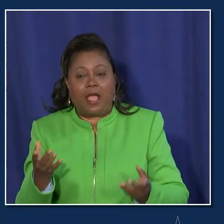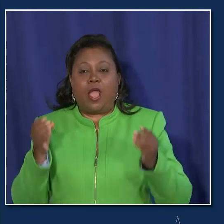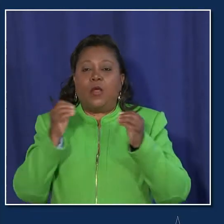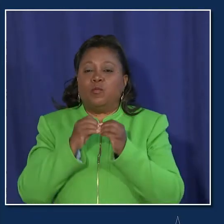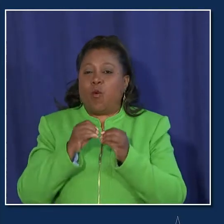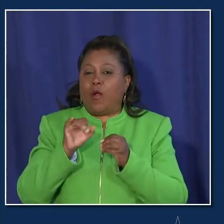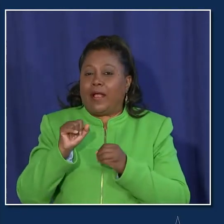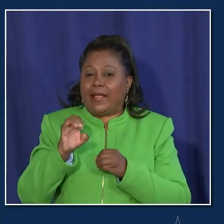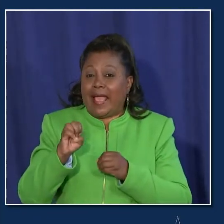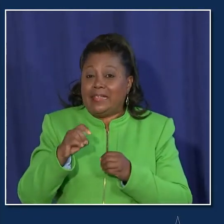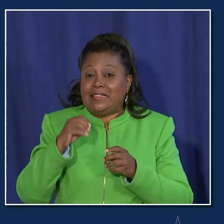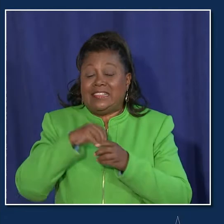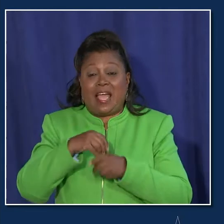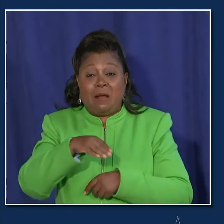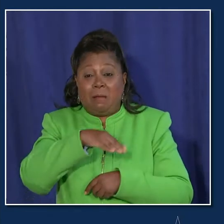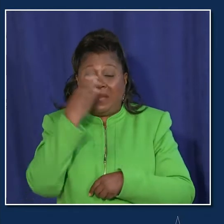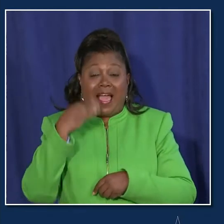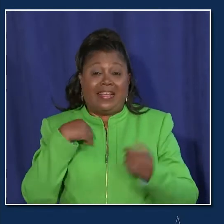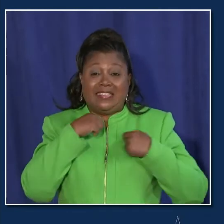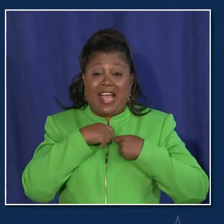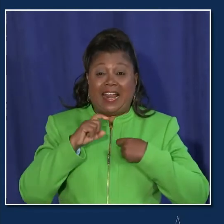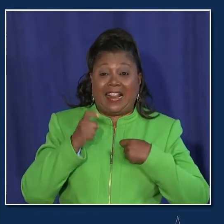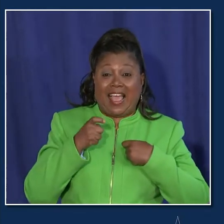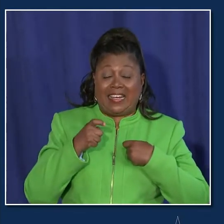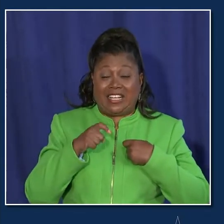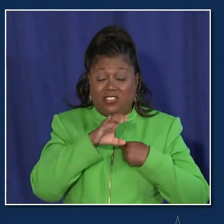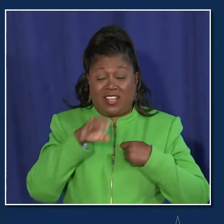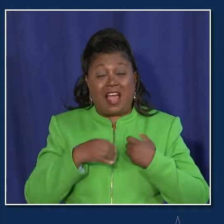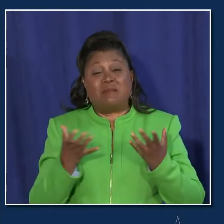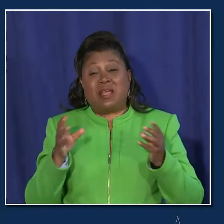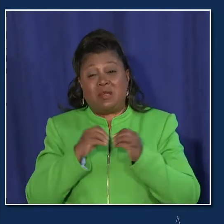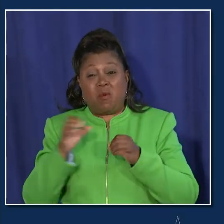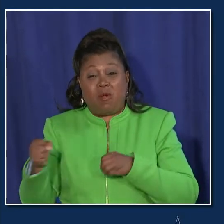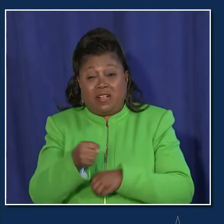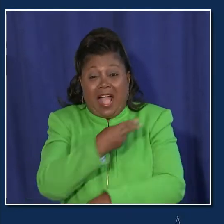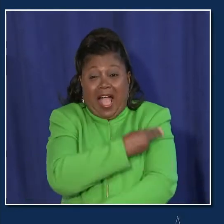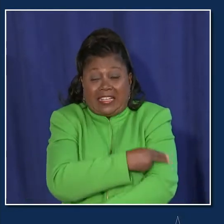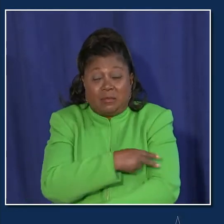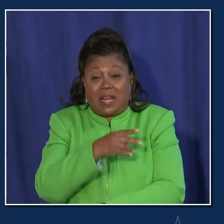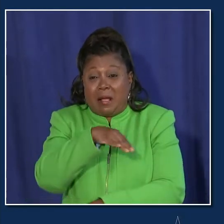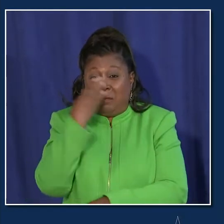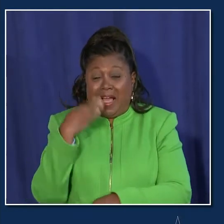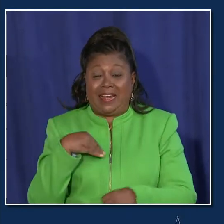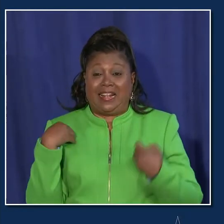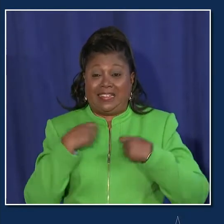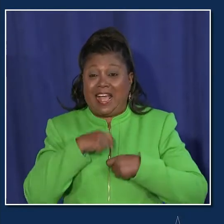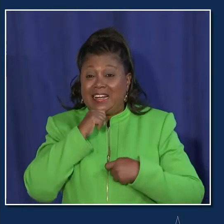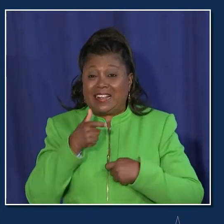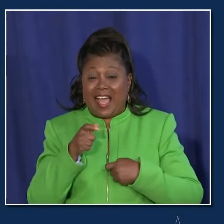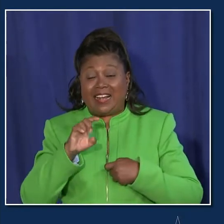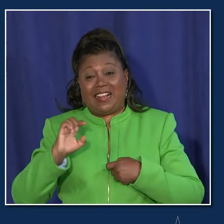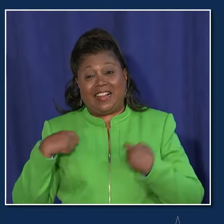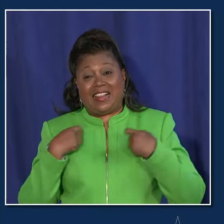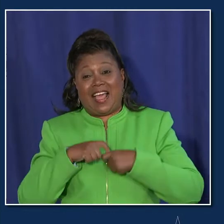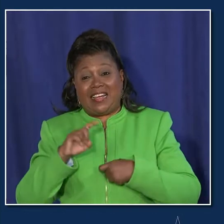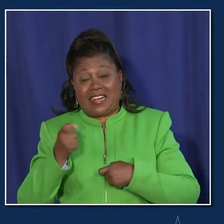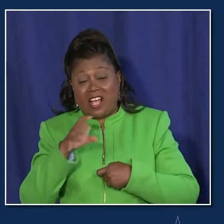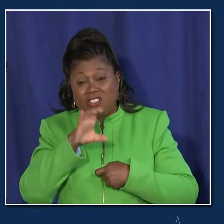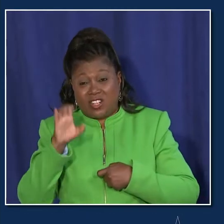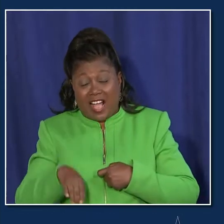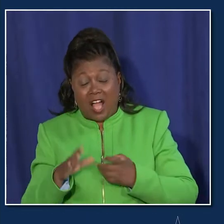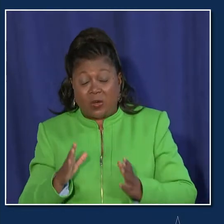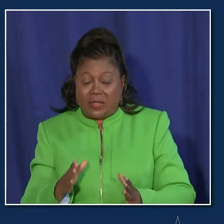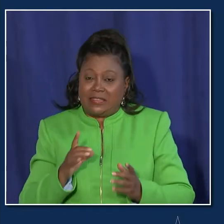more cases in Black non-Latinx Chicagoans and many more hospitalizations in Black non-Latinx Chicagoans,